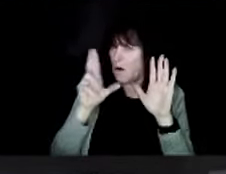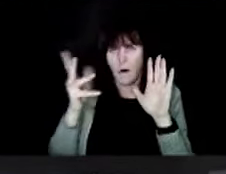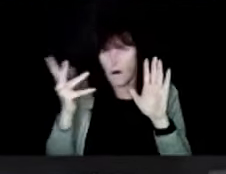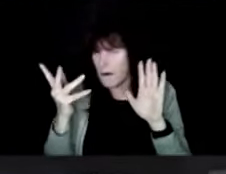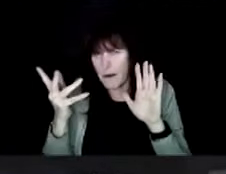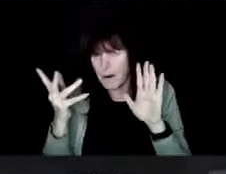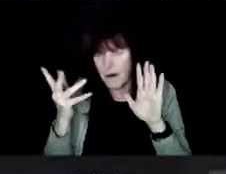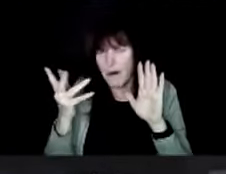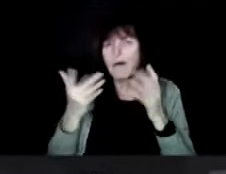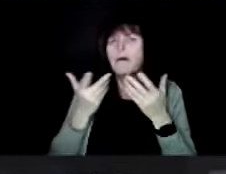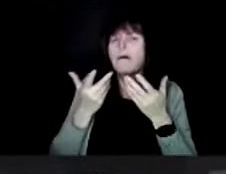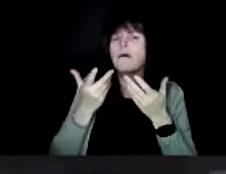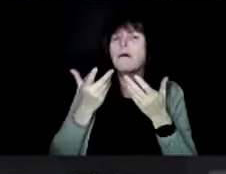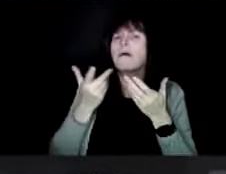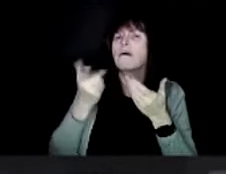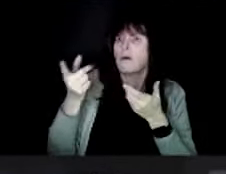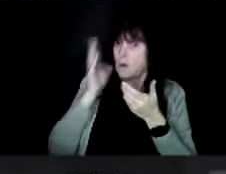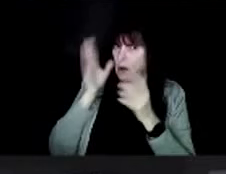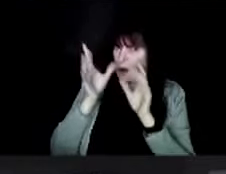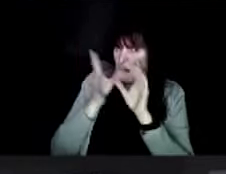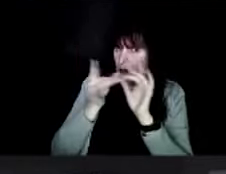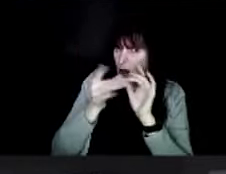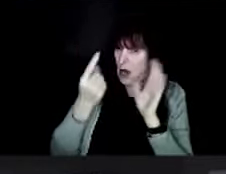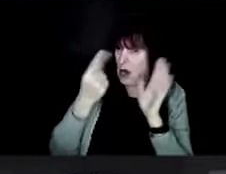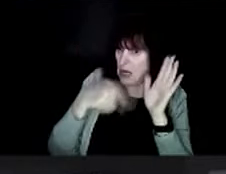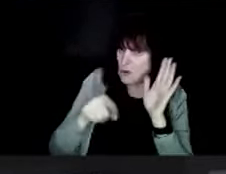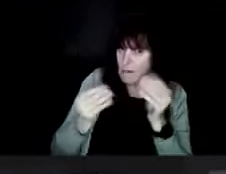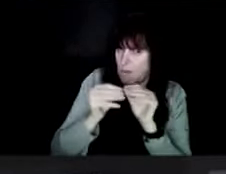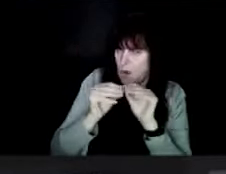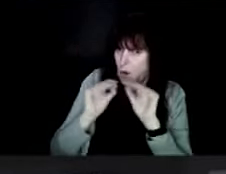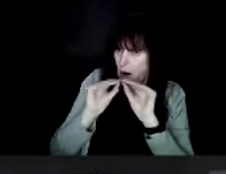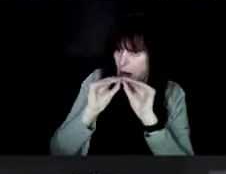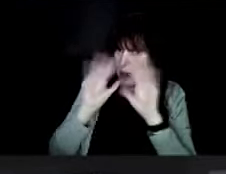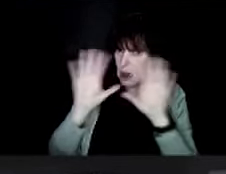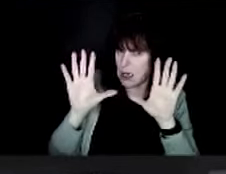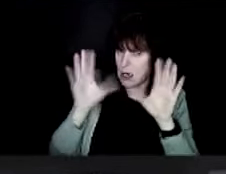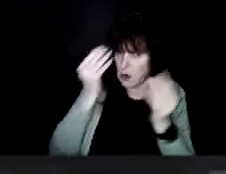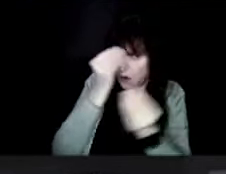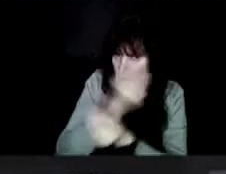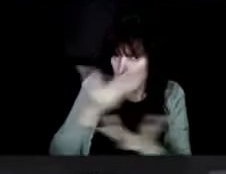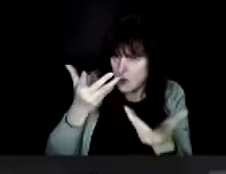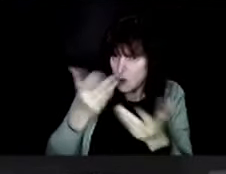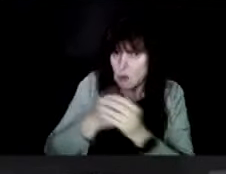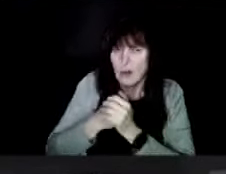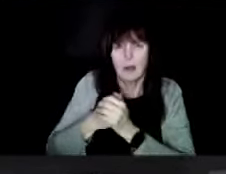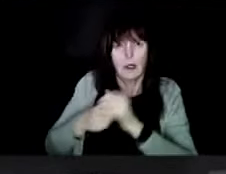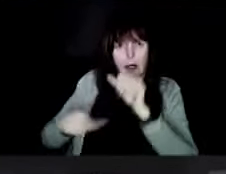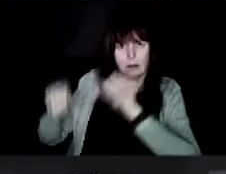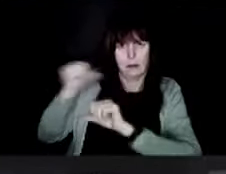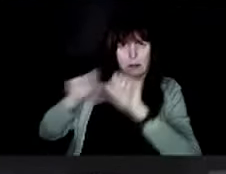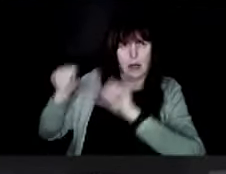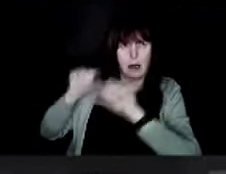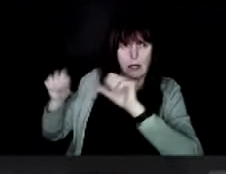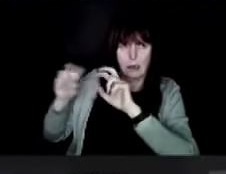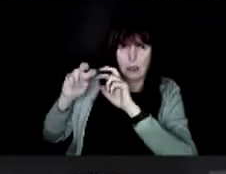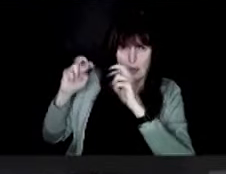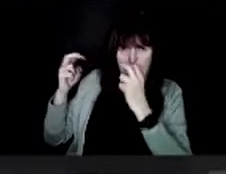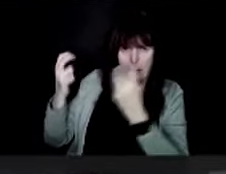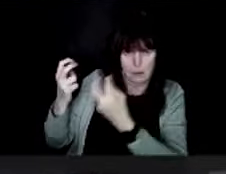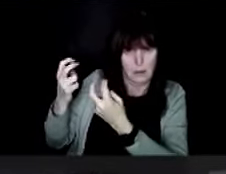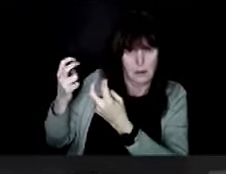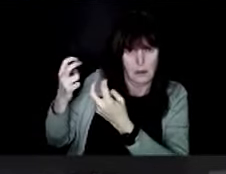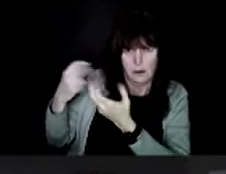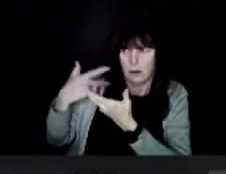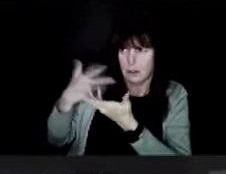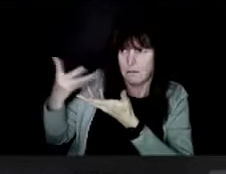with the scientific director of Ontario's COVID advisory table today, and he told me that it's looking like Omicron's hospitalization peak could be as early as